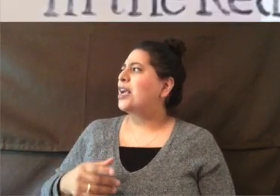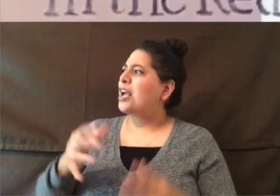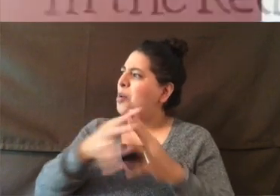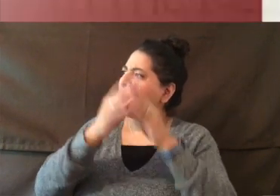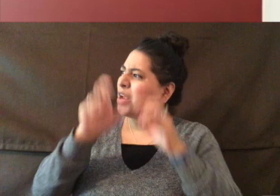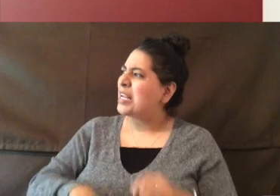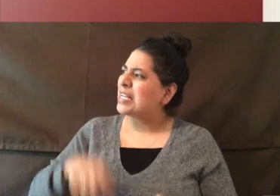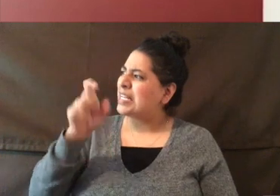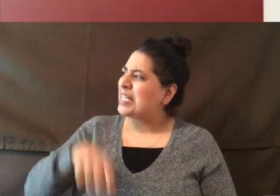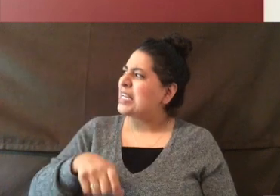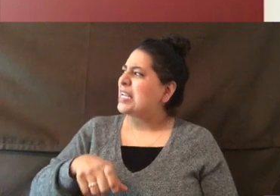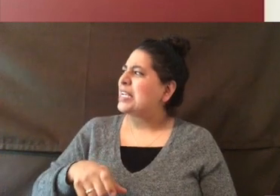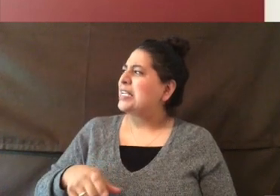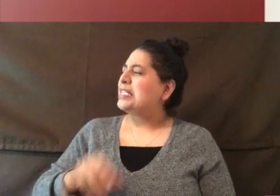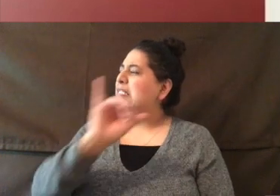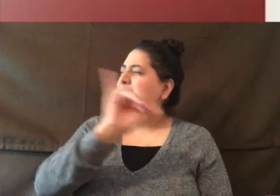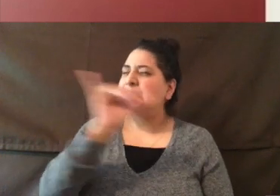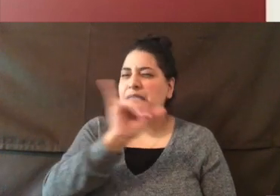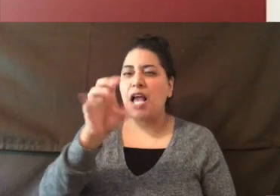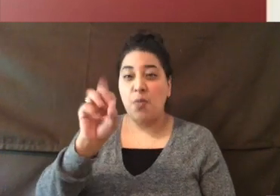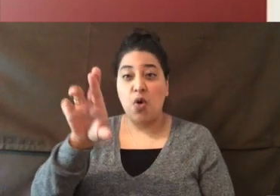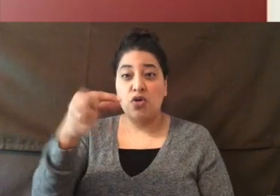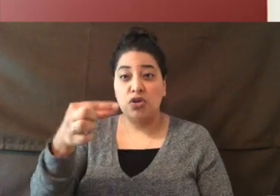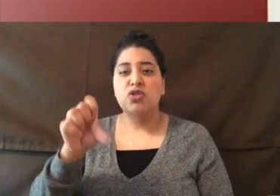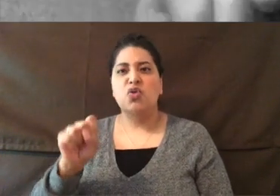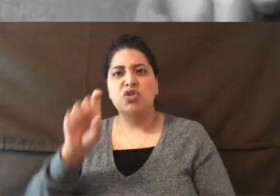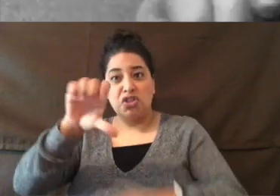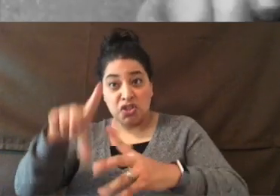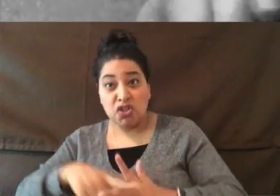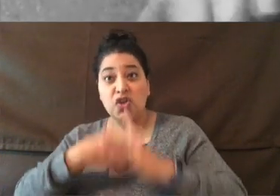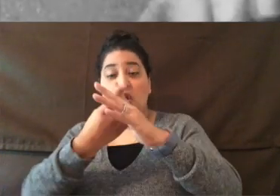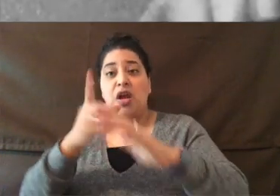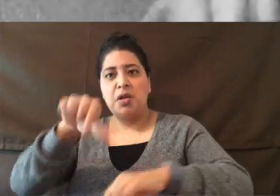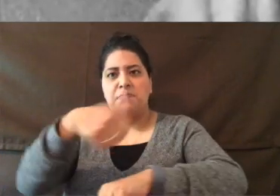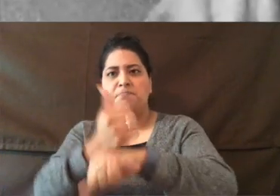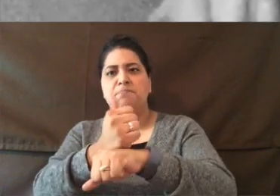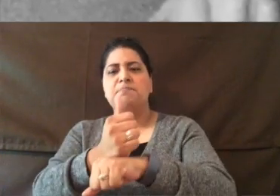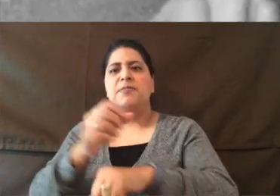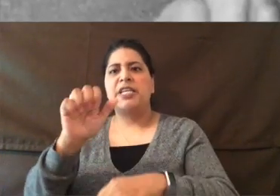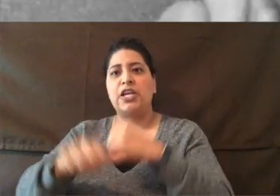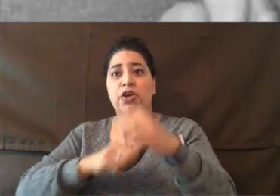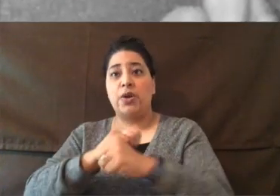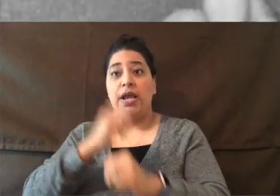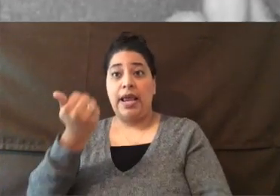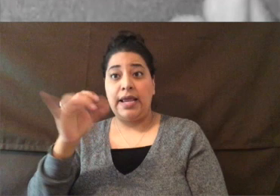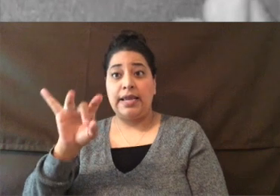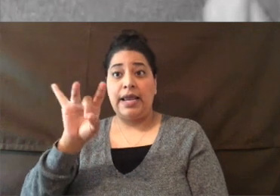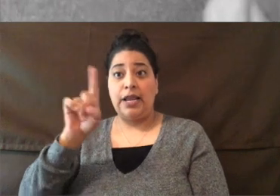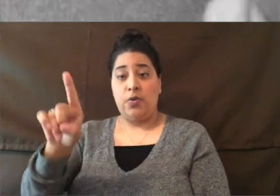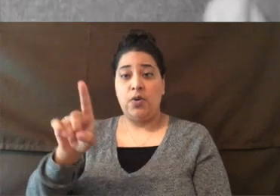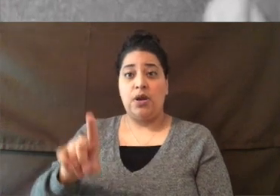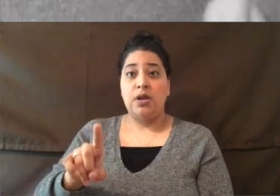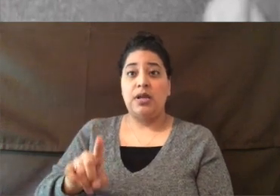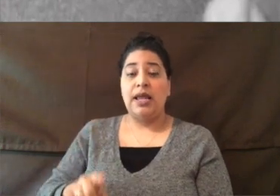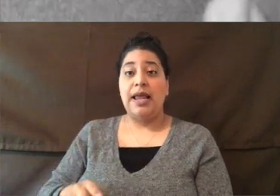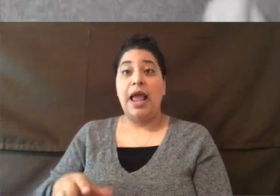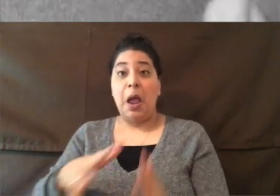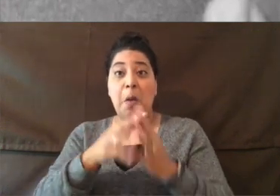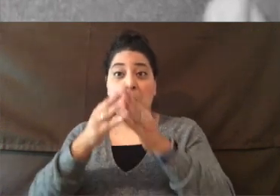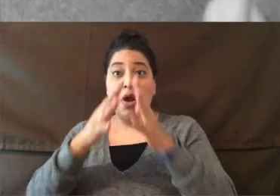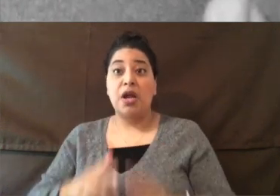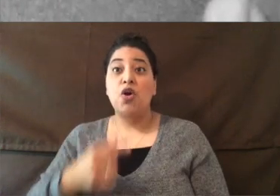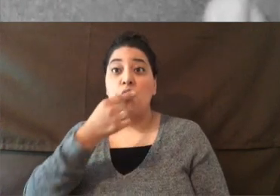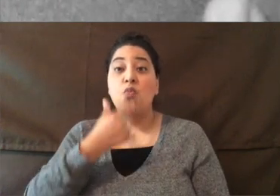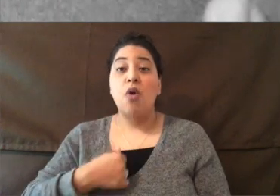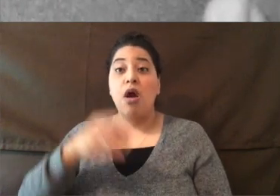home with her. She felt that America needed a similar organization, and so she began the organization in 1881. After founding the American